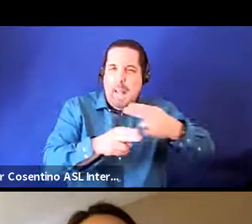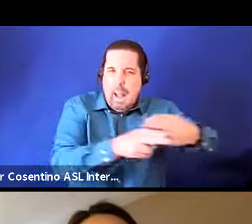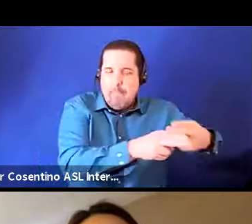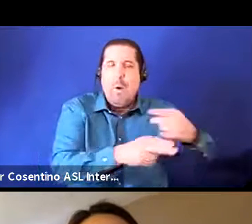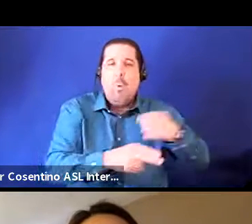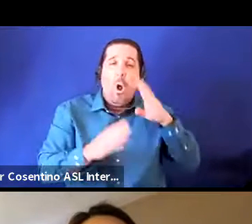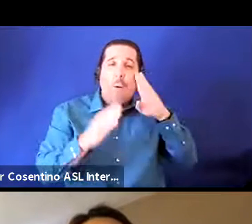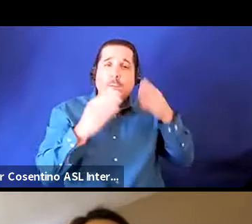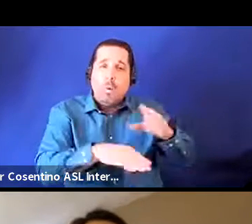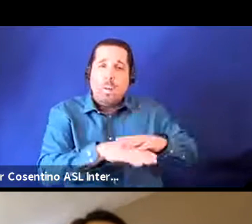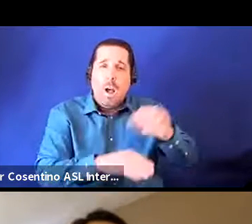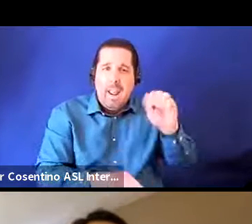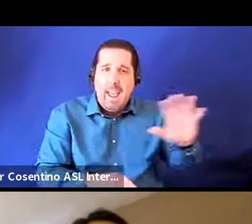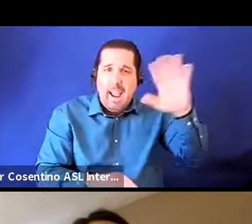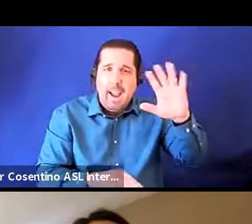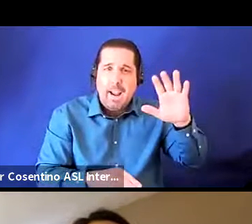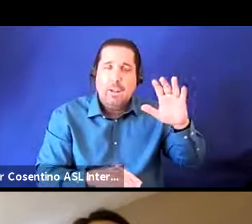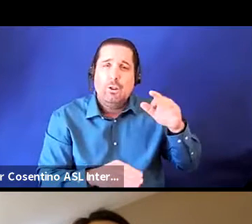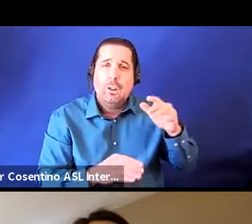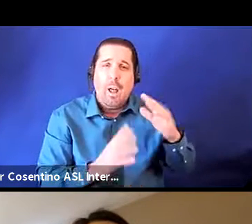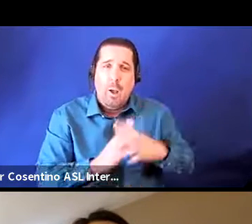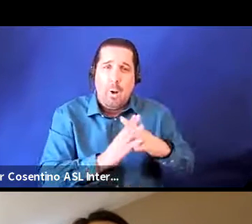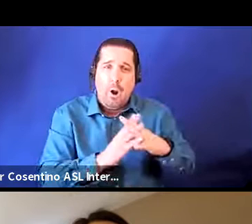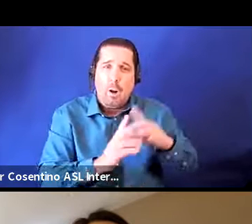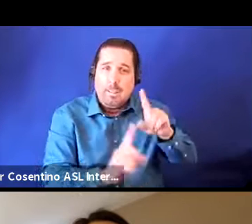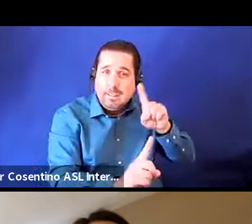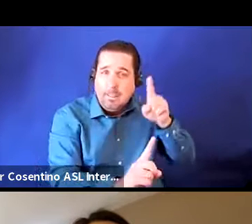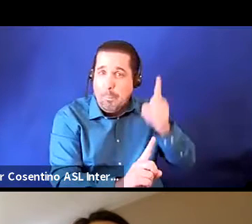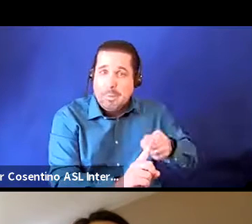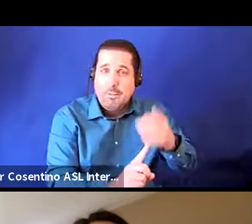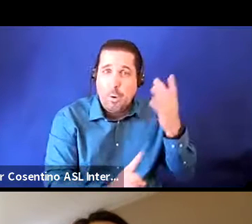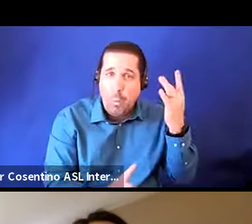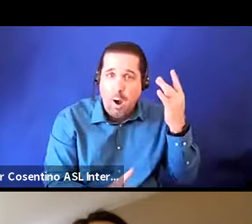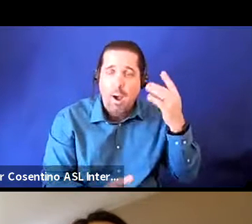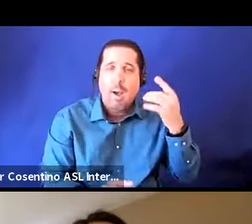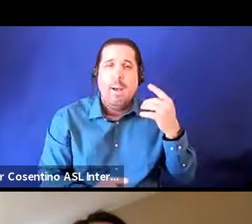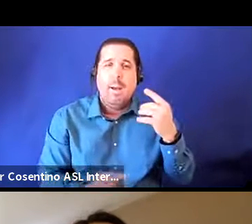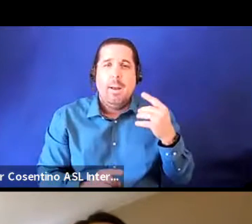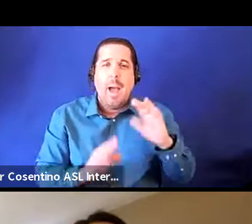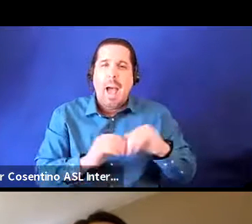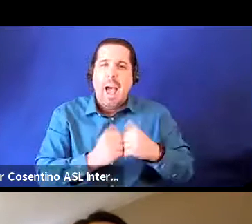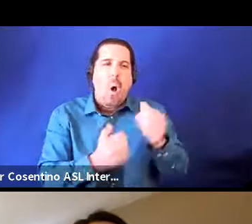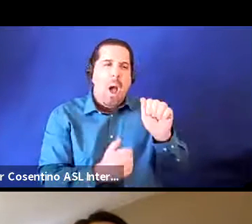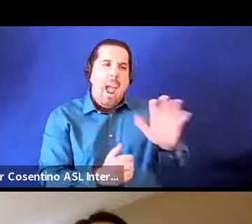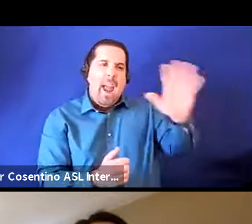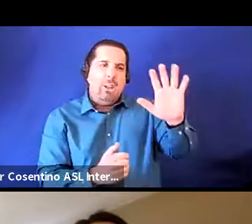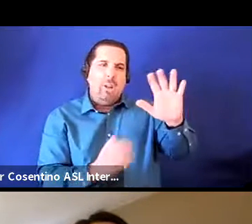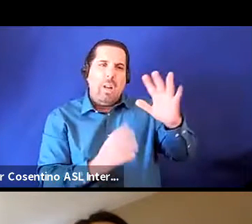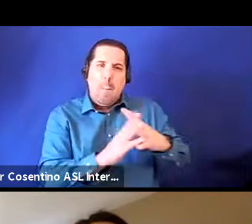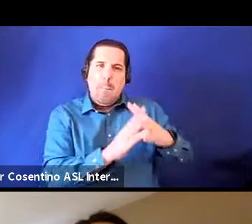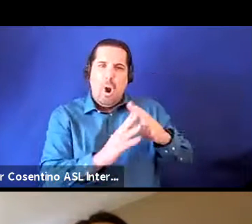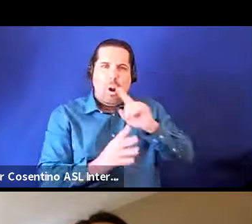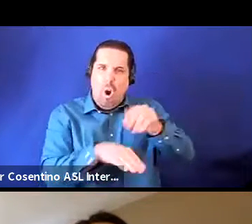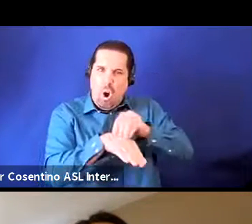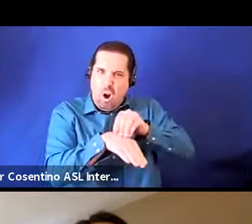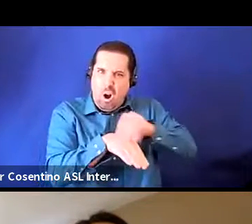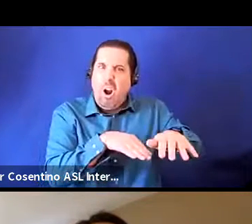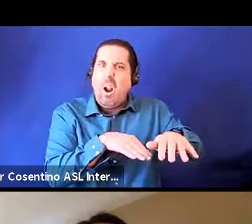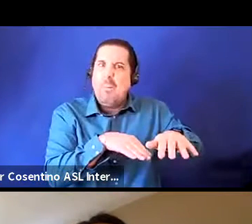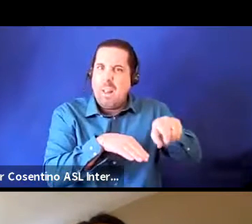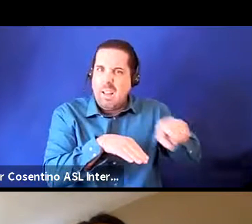on Asian Americans specifically because of the way that Asian Americans are implicated,